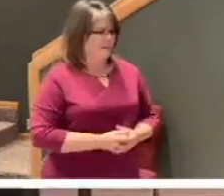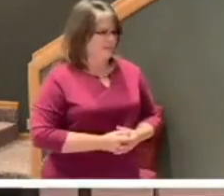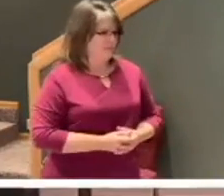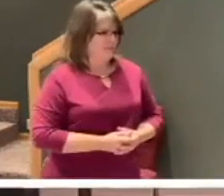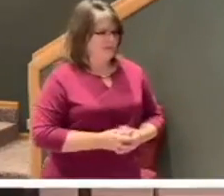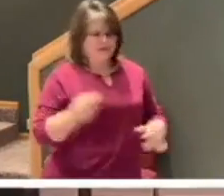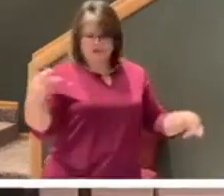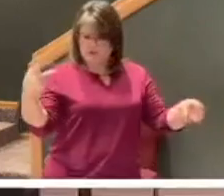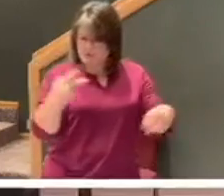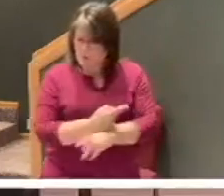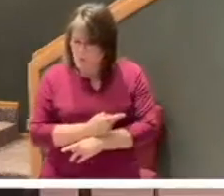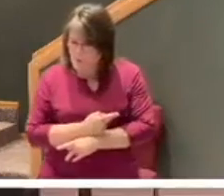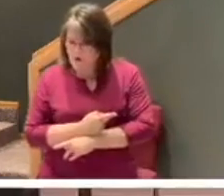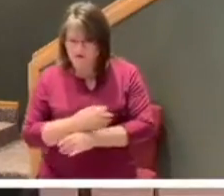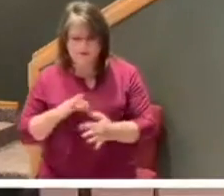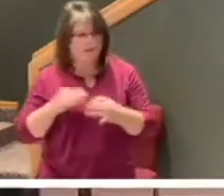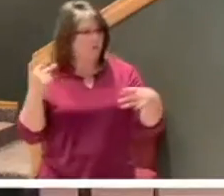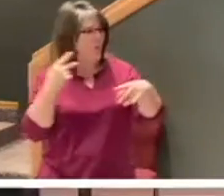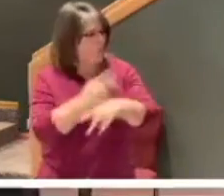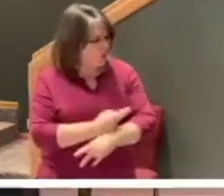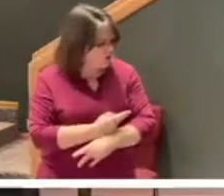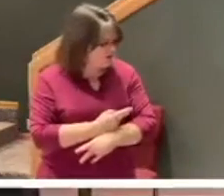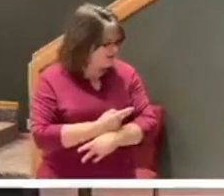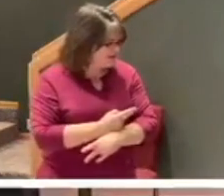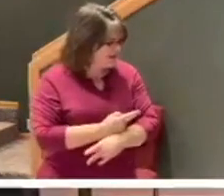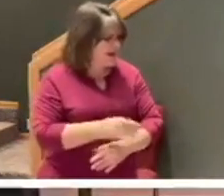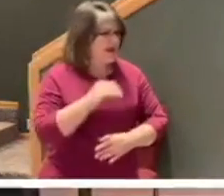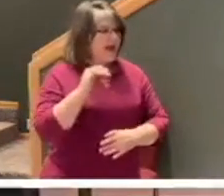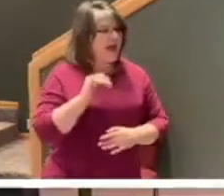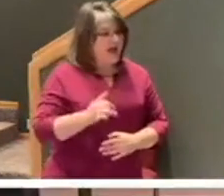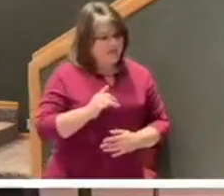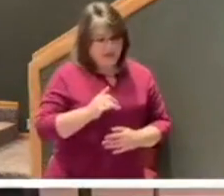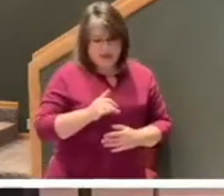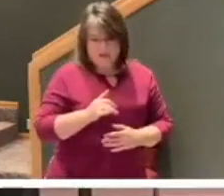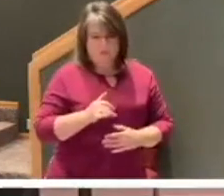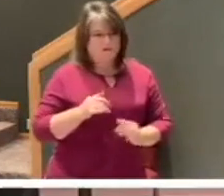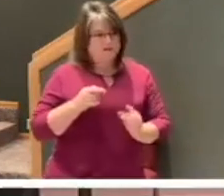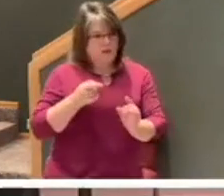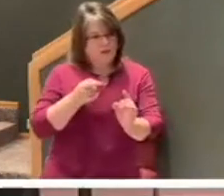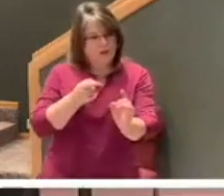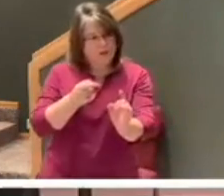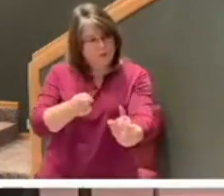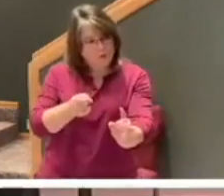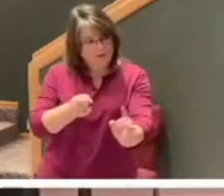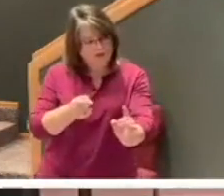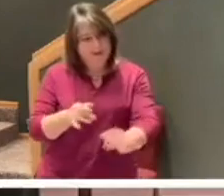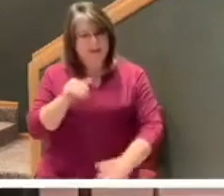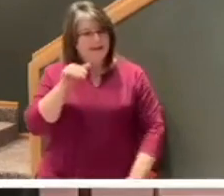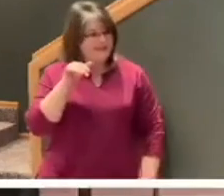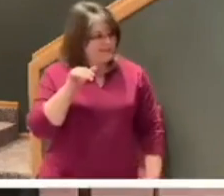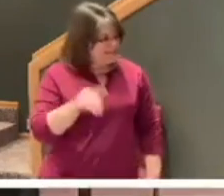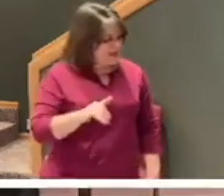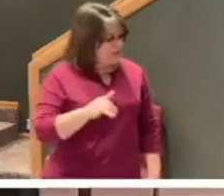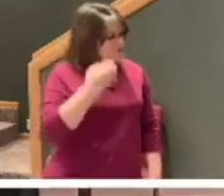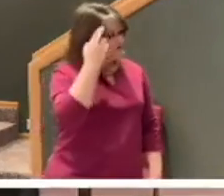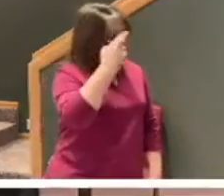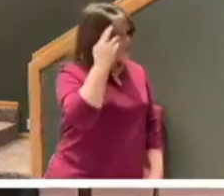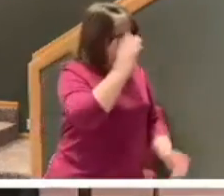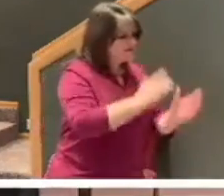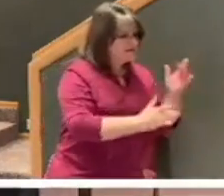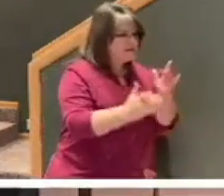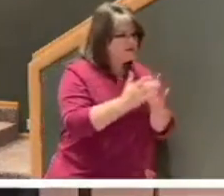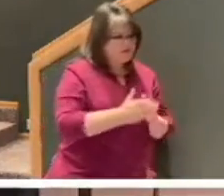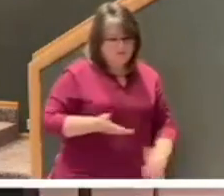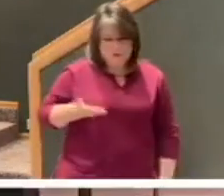the worst of the worst. And that was the whole point. That was the very reason Jesus